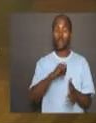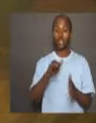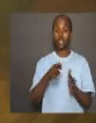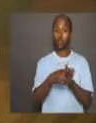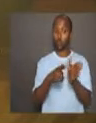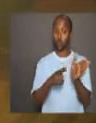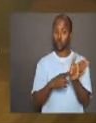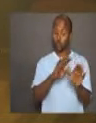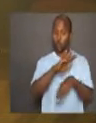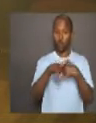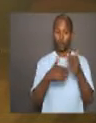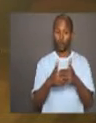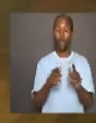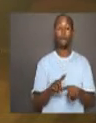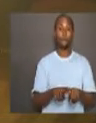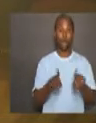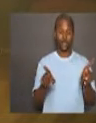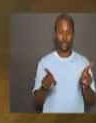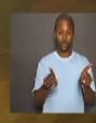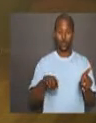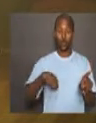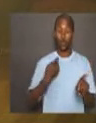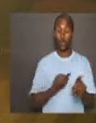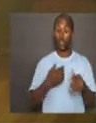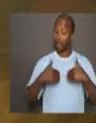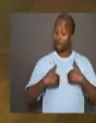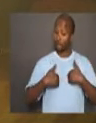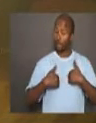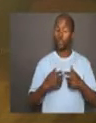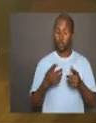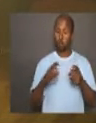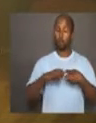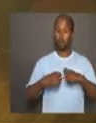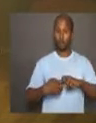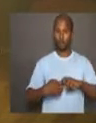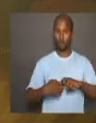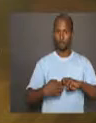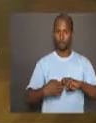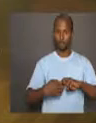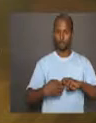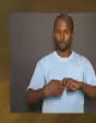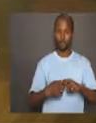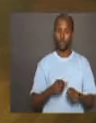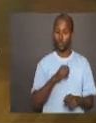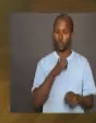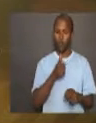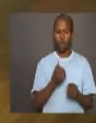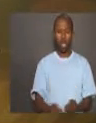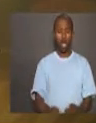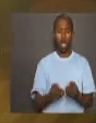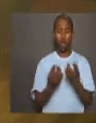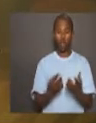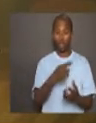will hold, but we still have a problem. No matter how